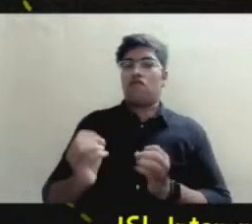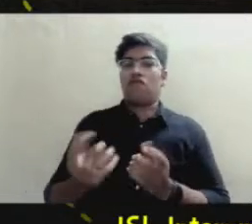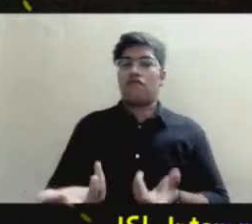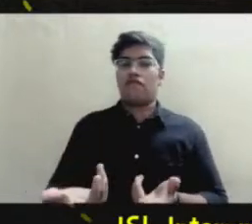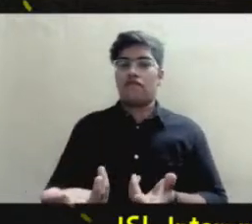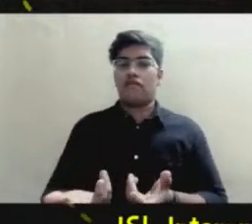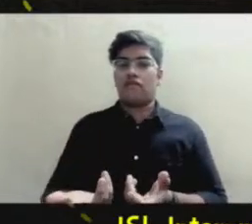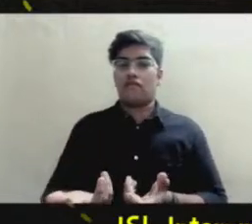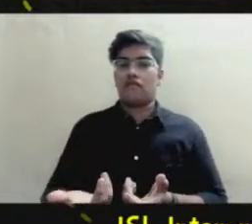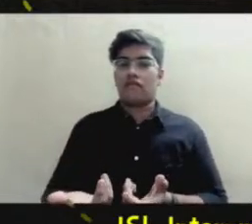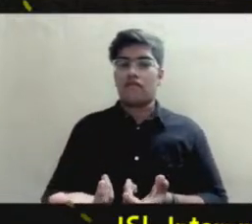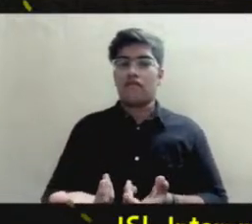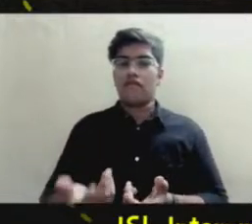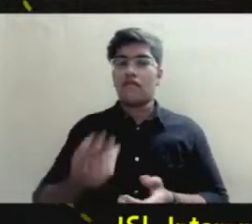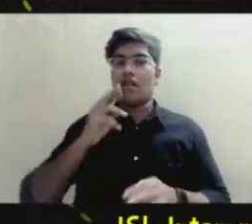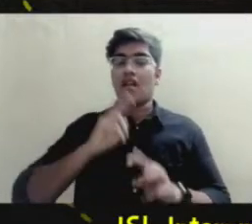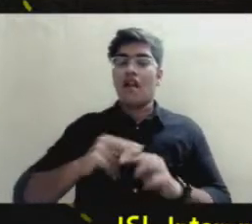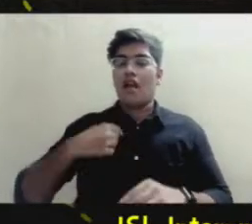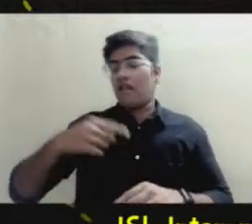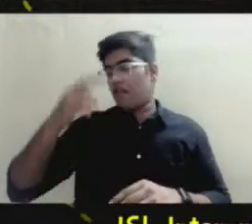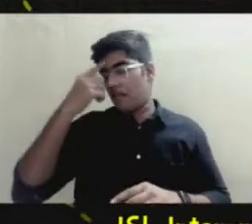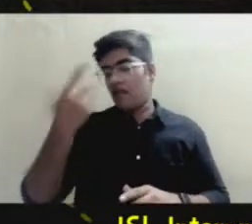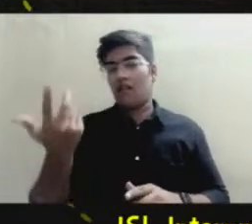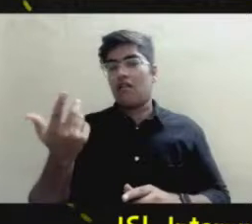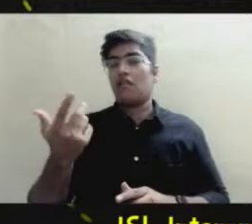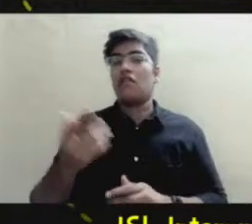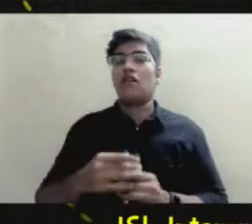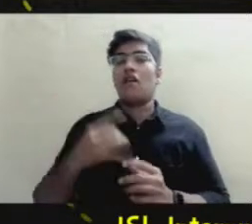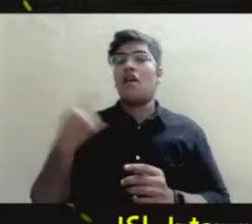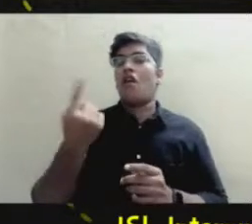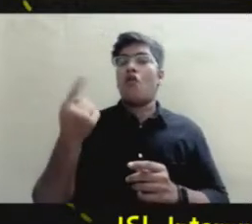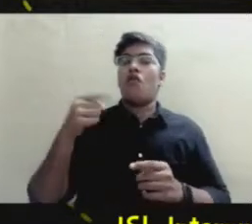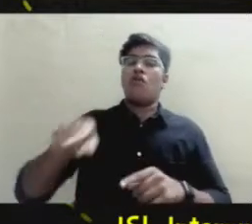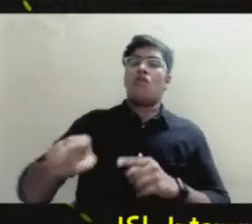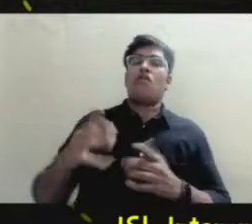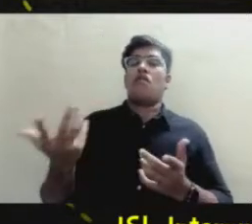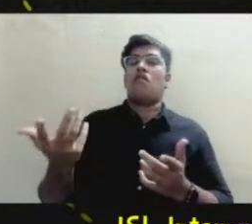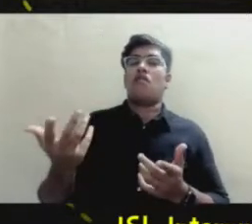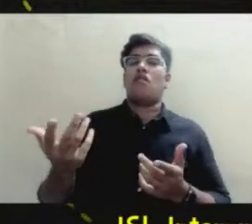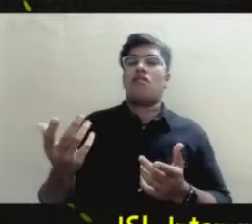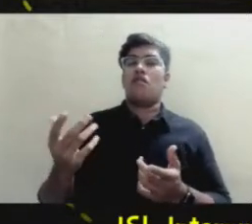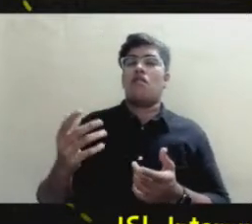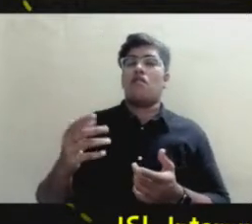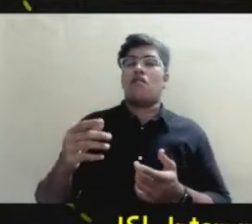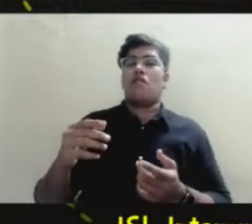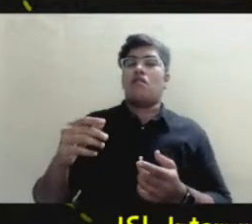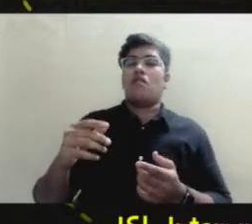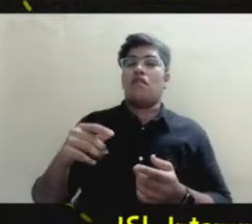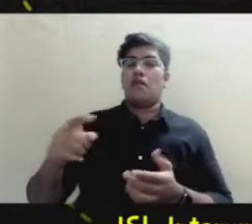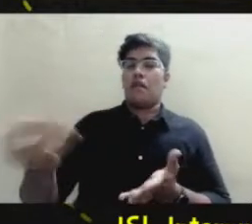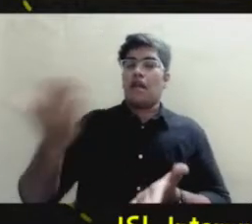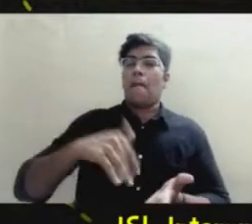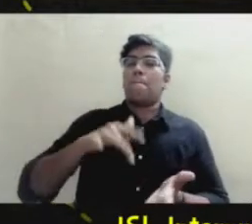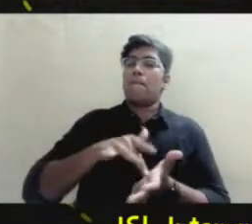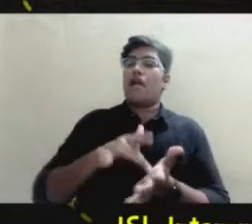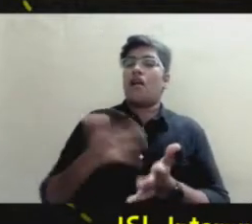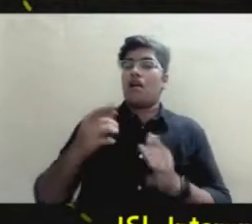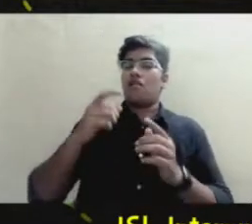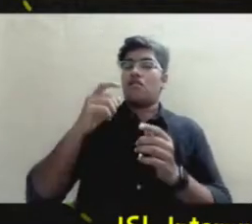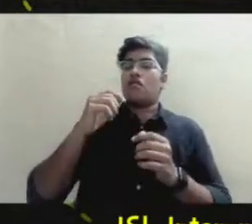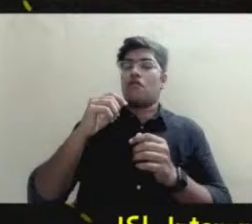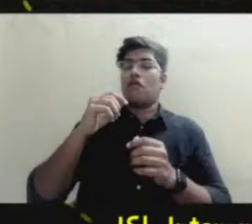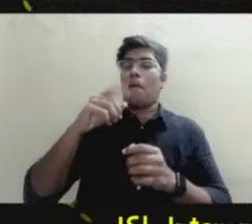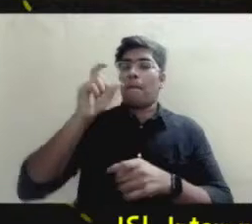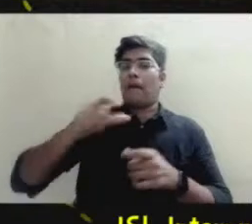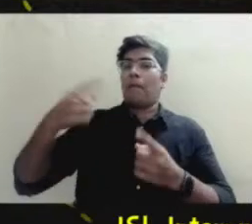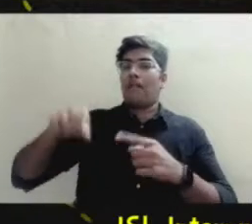think whether it was at a time when patronage came from the ruling class, or whether it's today,